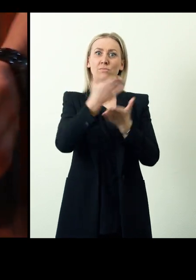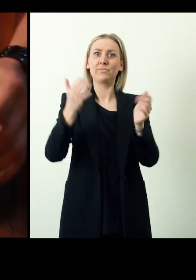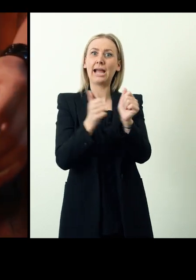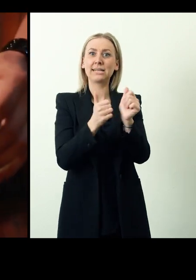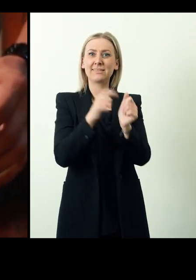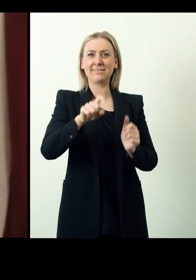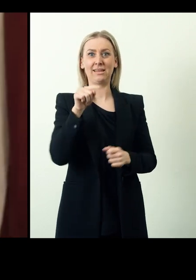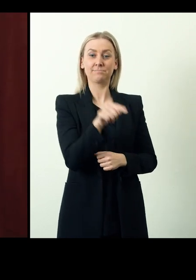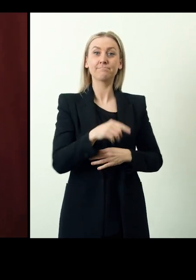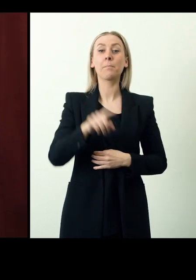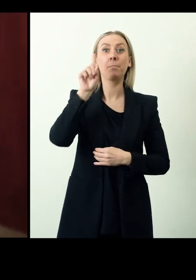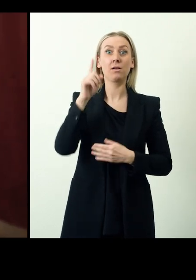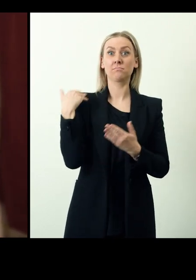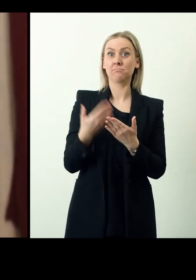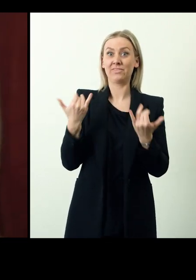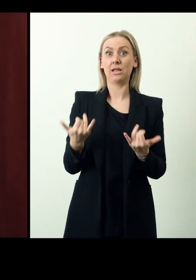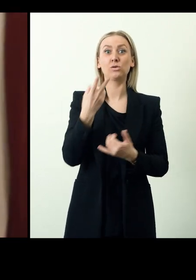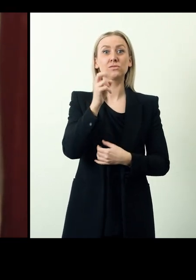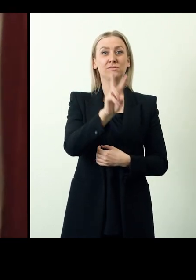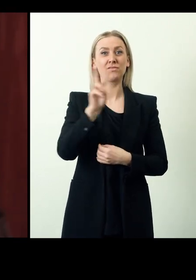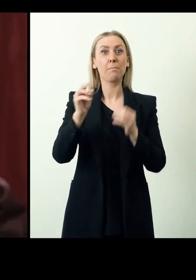assistant. This is requested through the Public